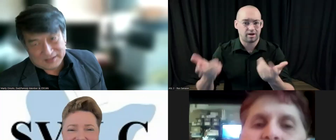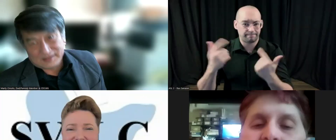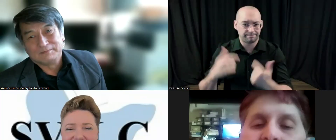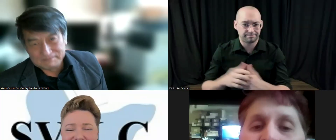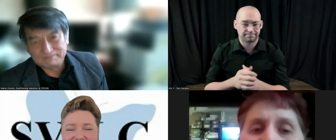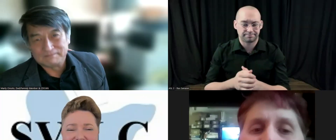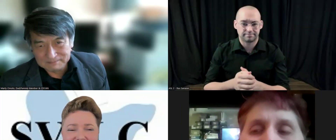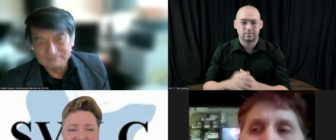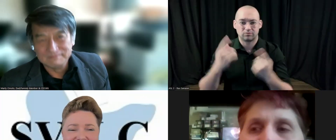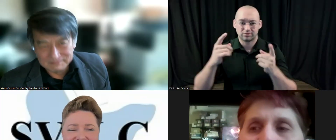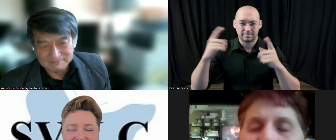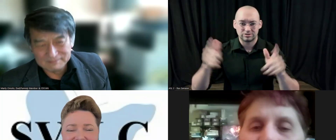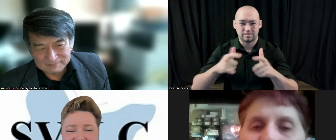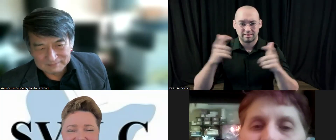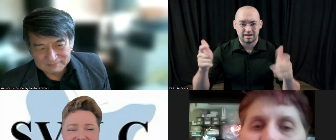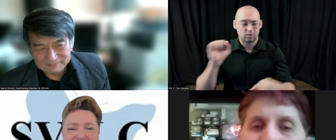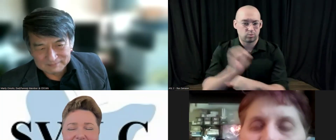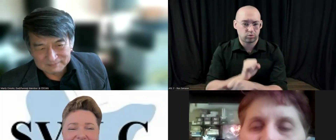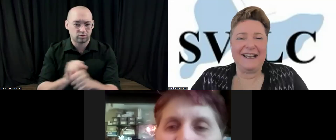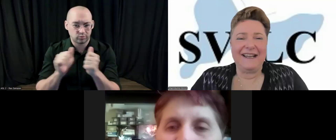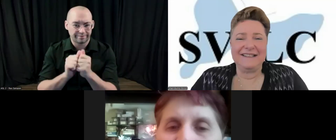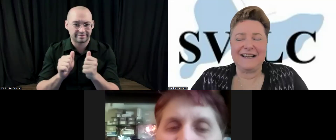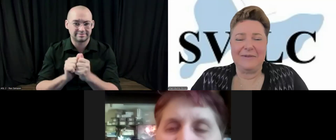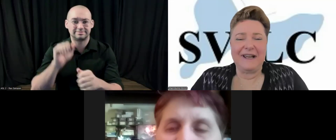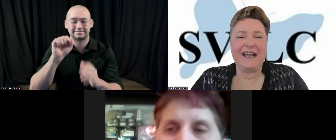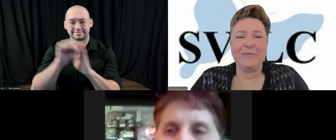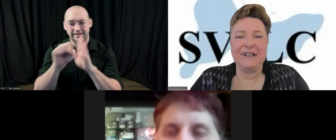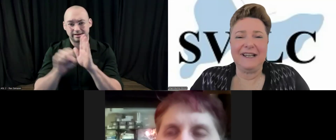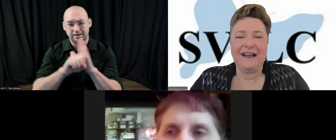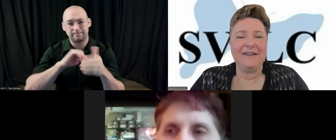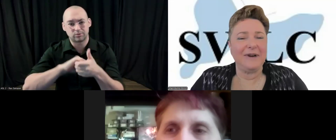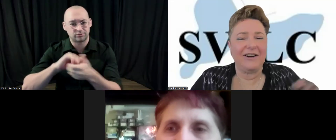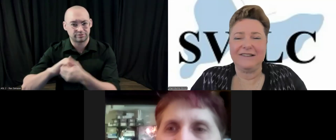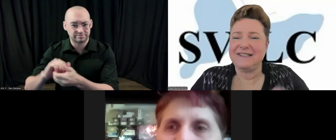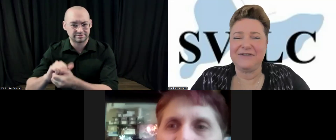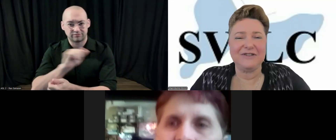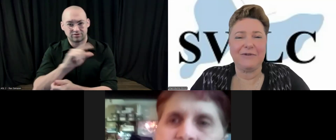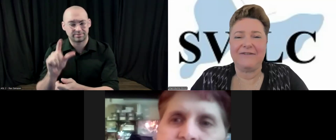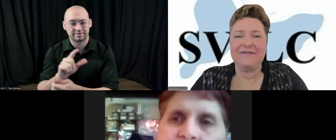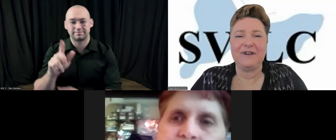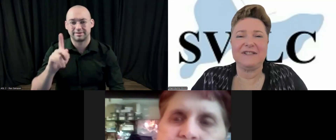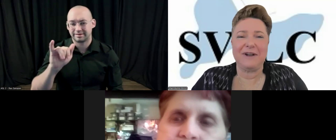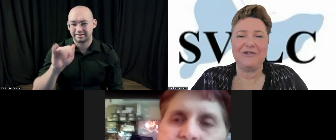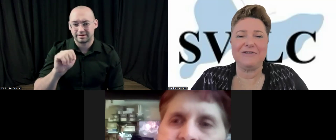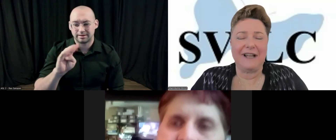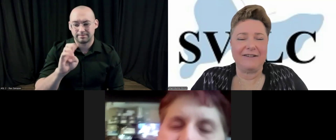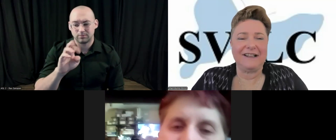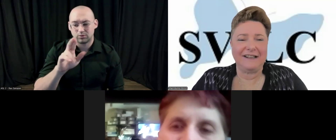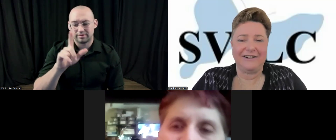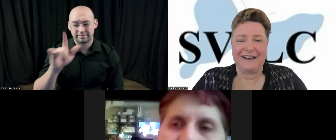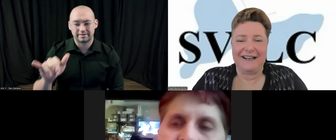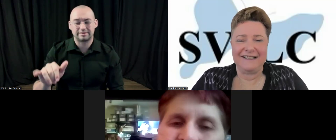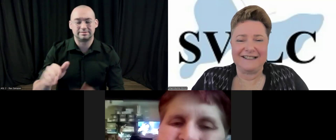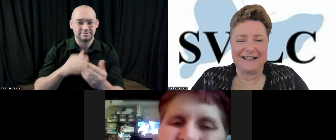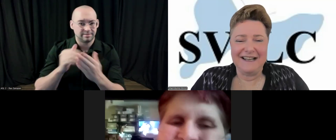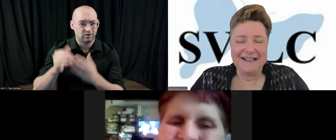together, working with our state partners and everybody. And Kimberly, regardless of your gravelly voice, we heard you loud and